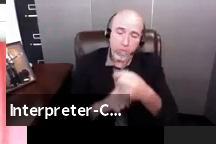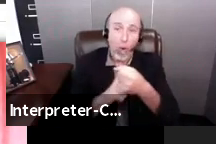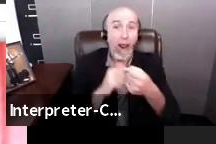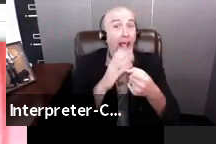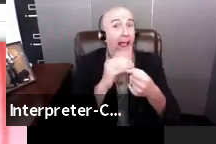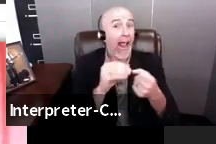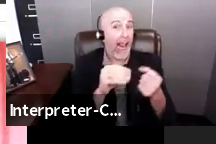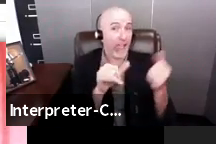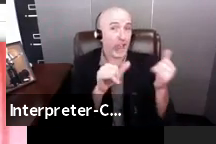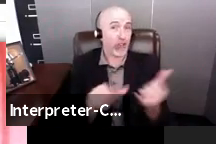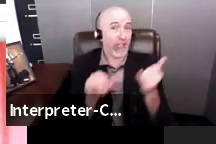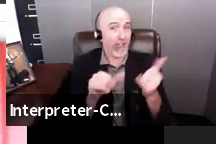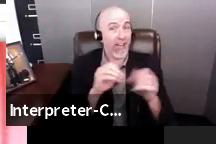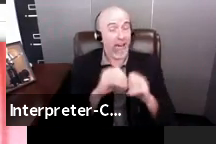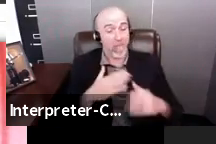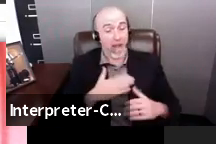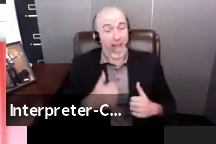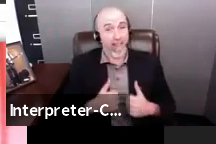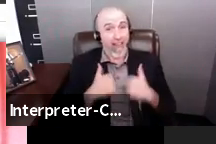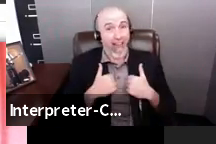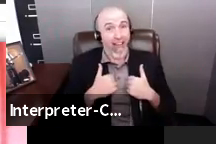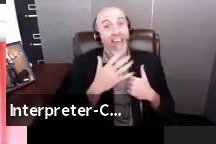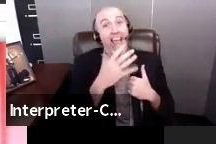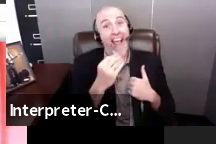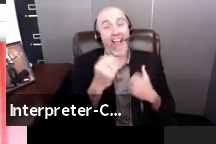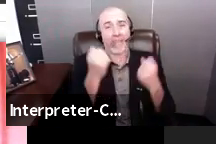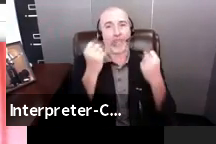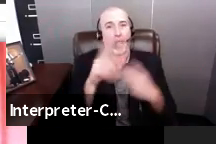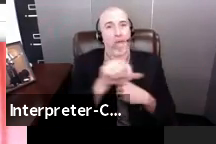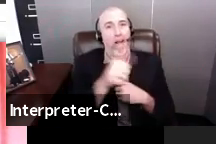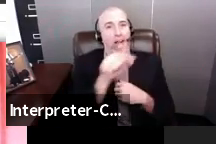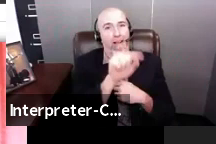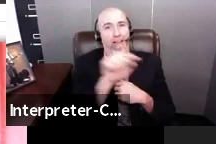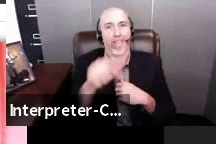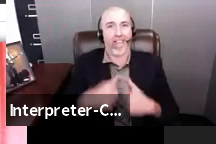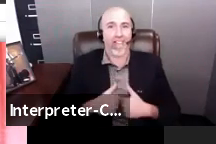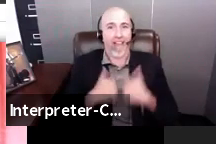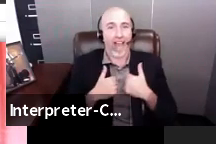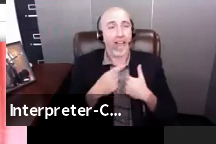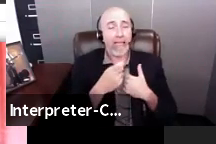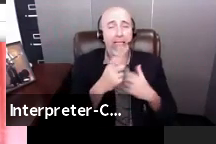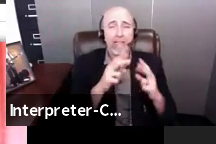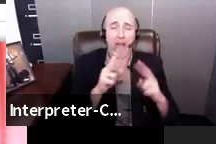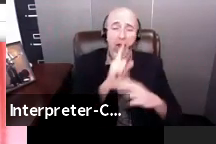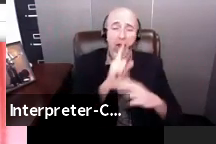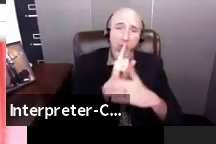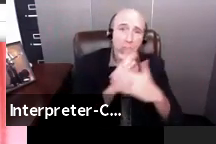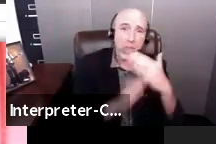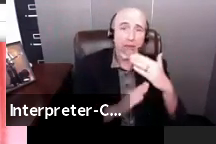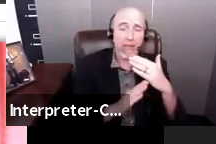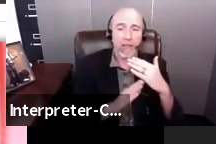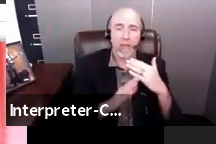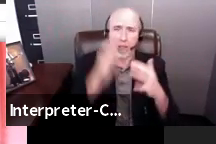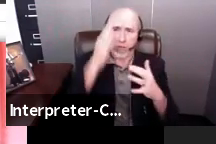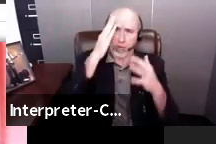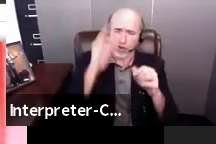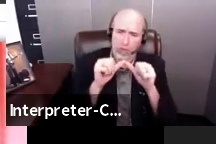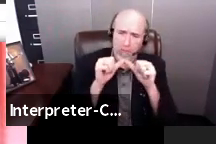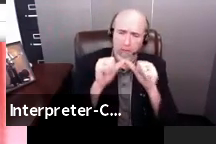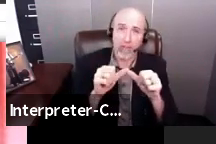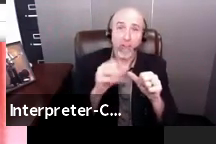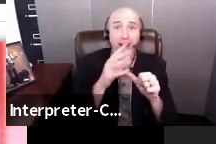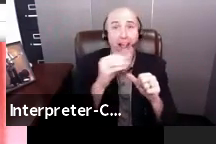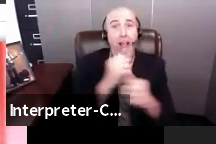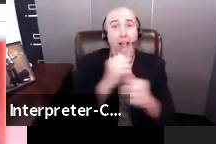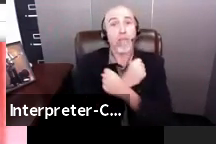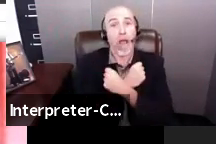my life and in the lives of so many. He lived with humility, determination, and love for